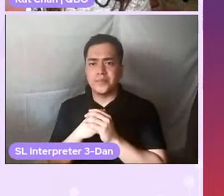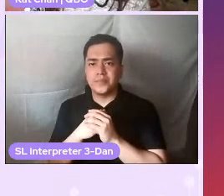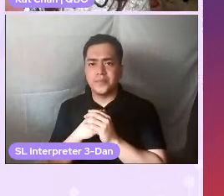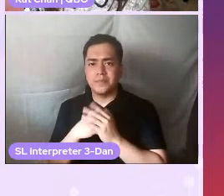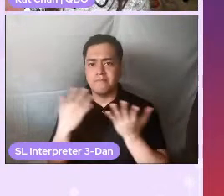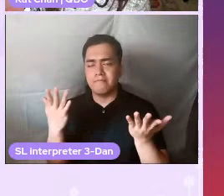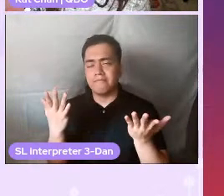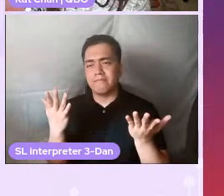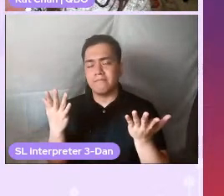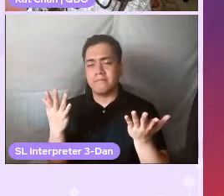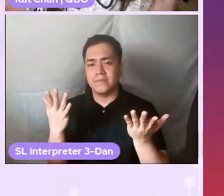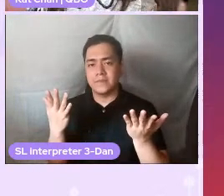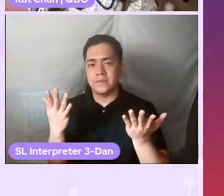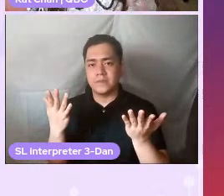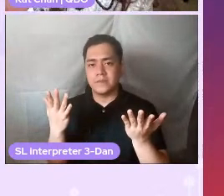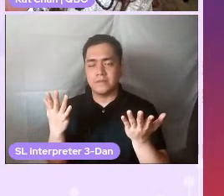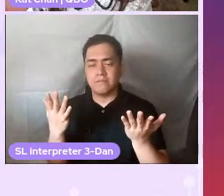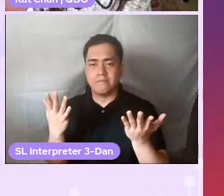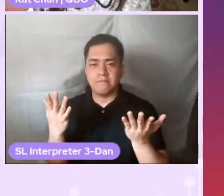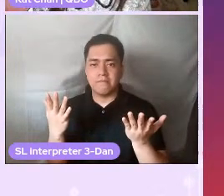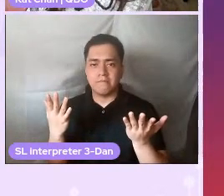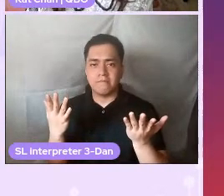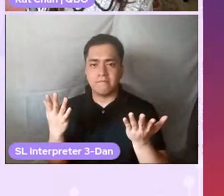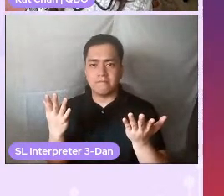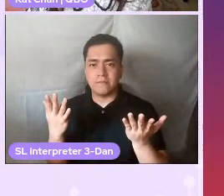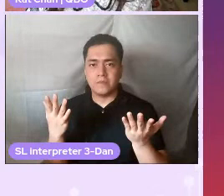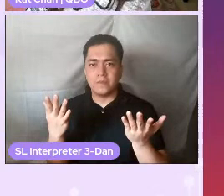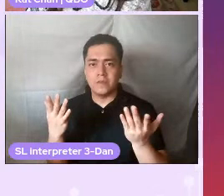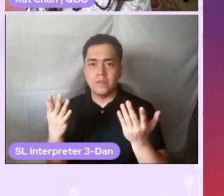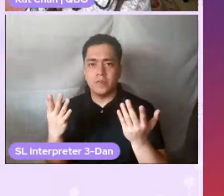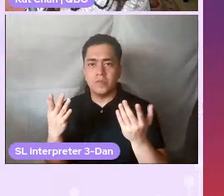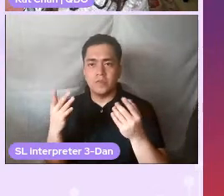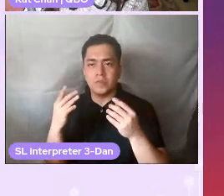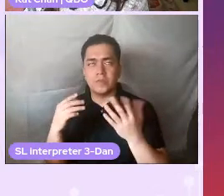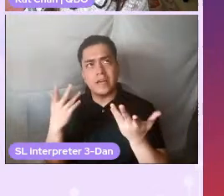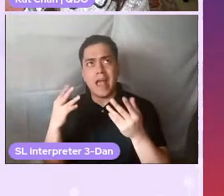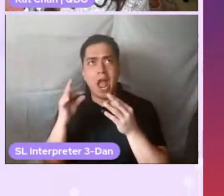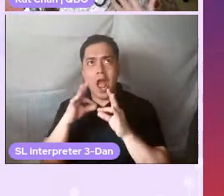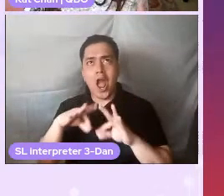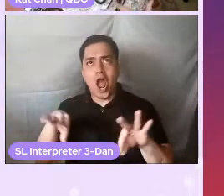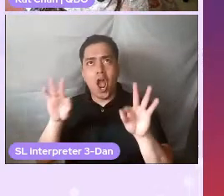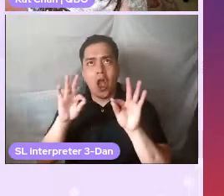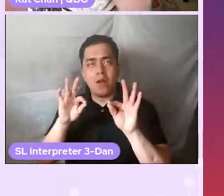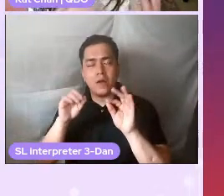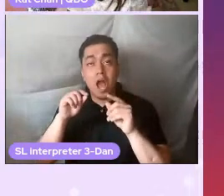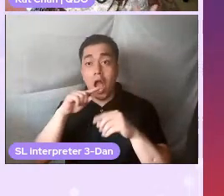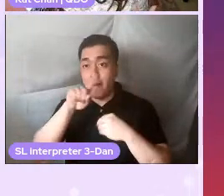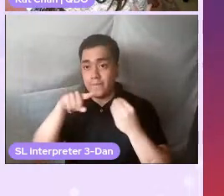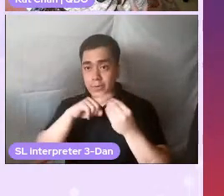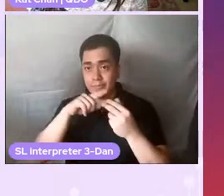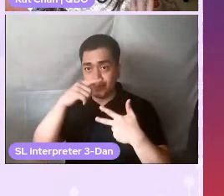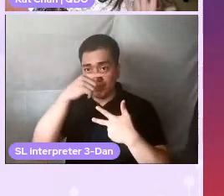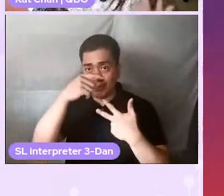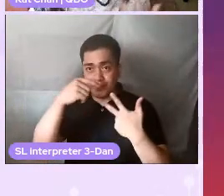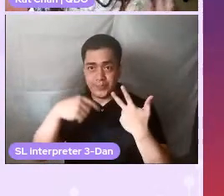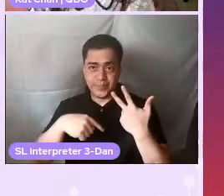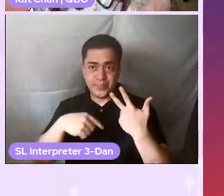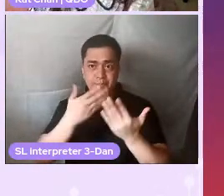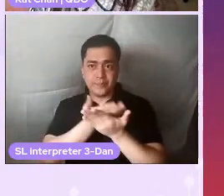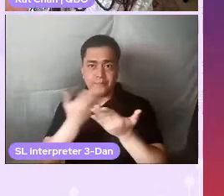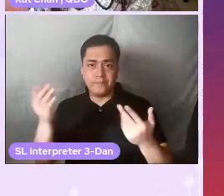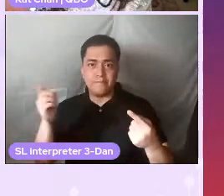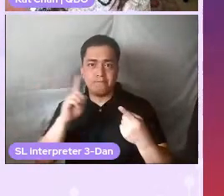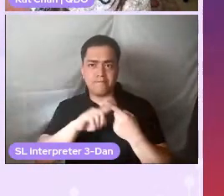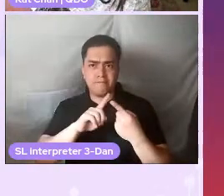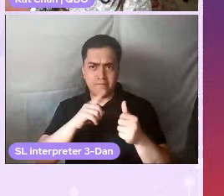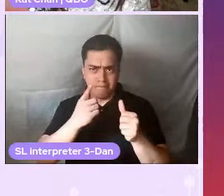it, campaign, right? This really about three things for Startup Pinay. So, first is, again, hacking the conversation, making sure that we